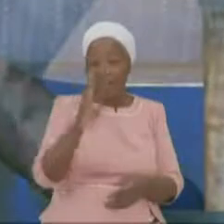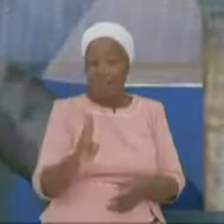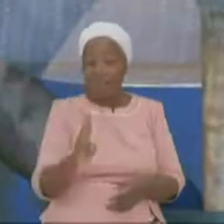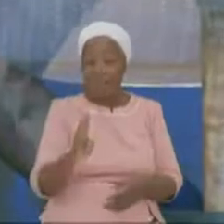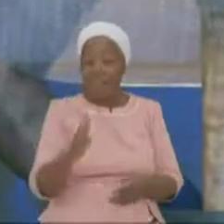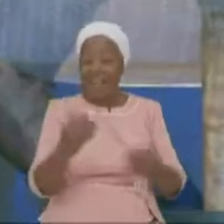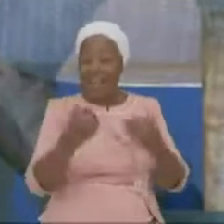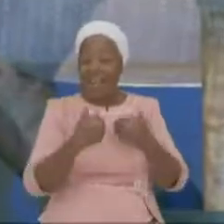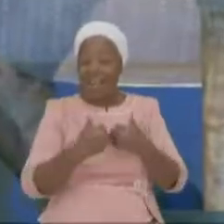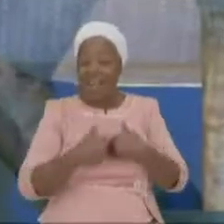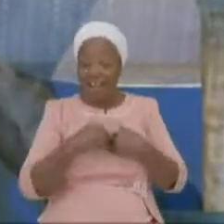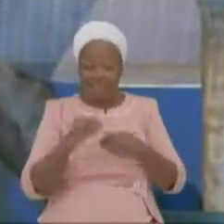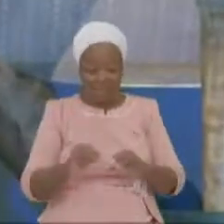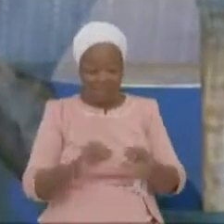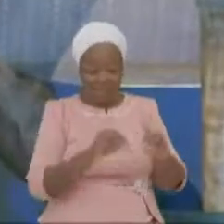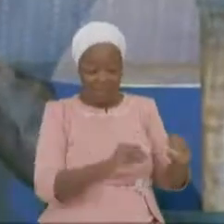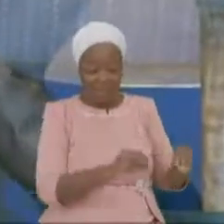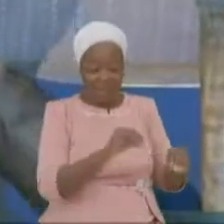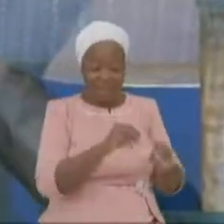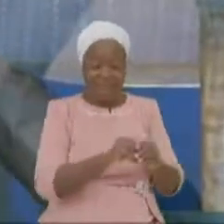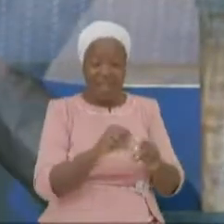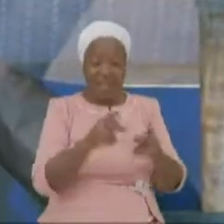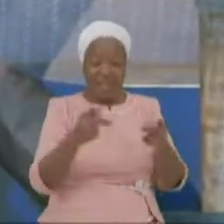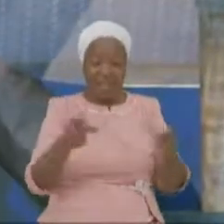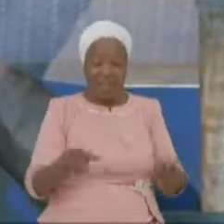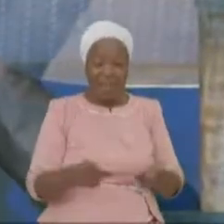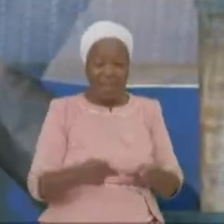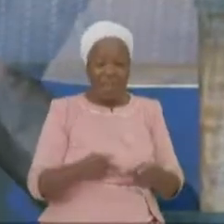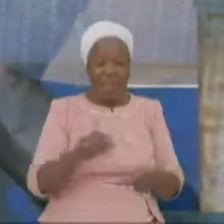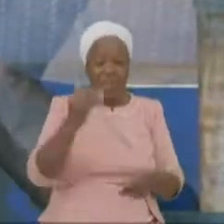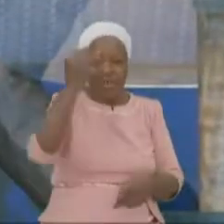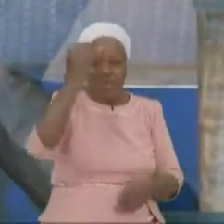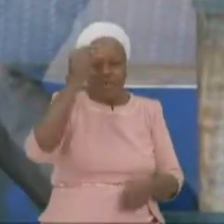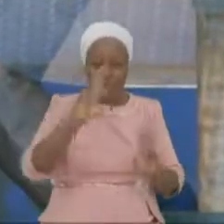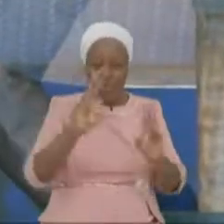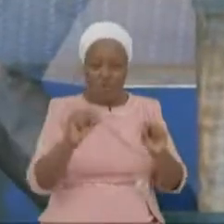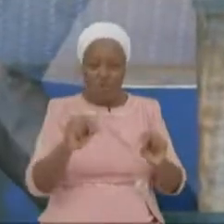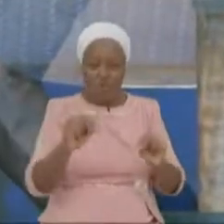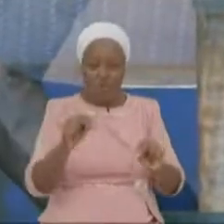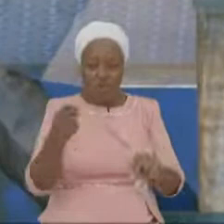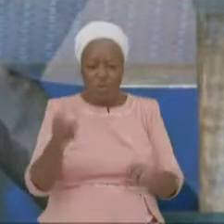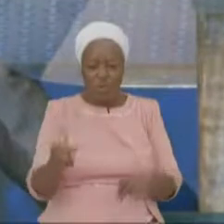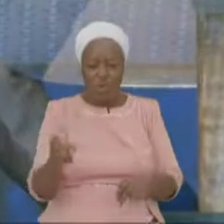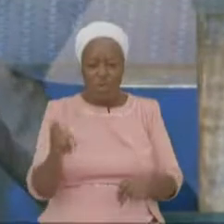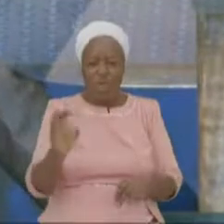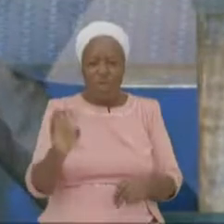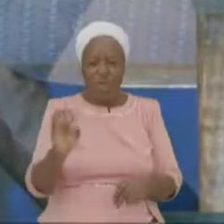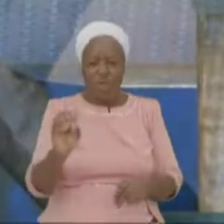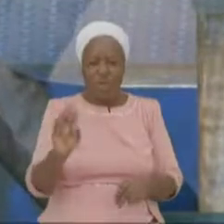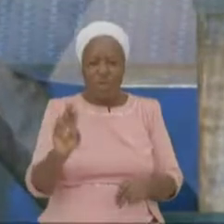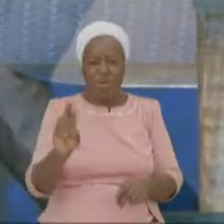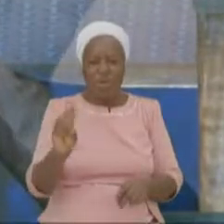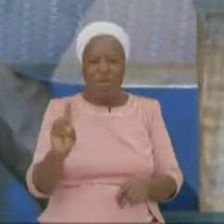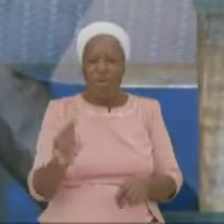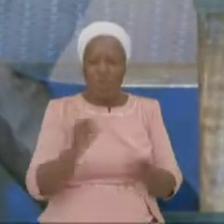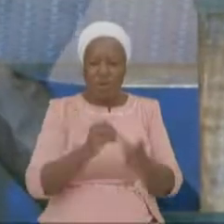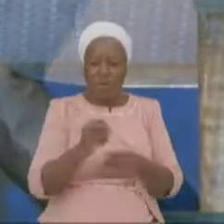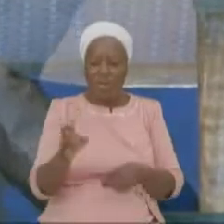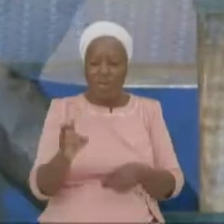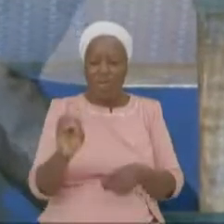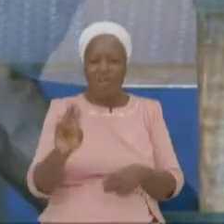has put in place, no Herod, no Herodiah can cut it